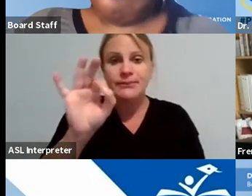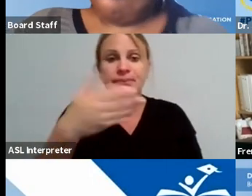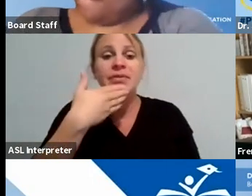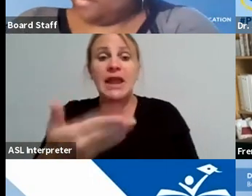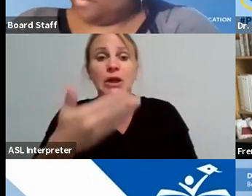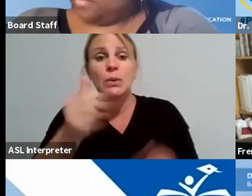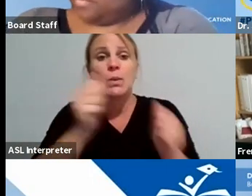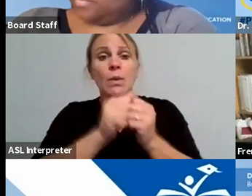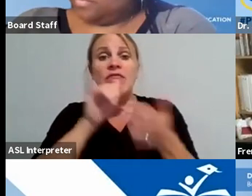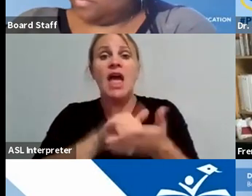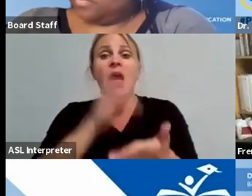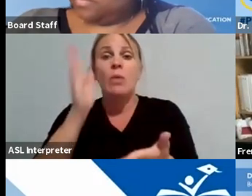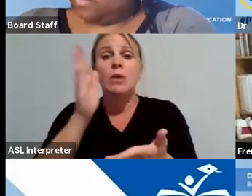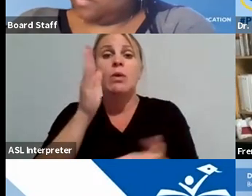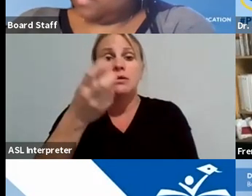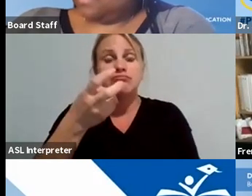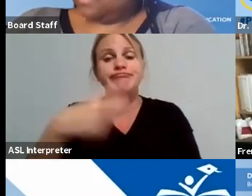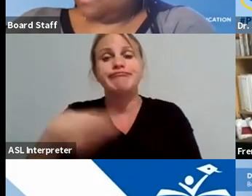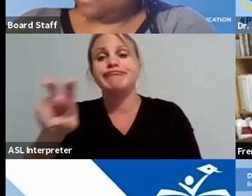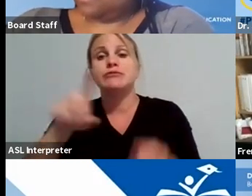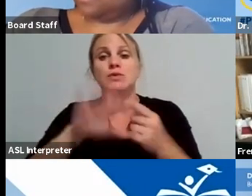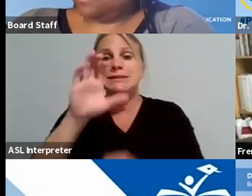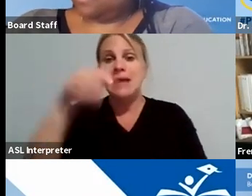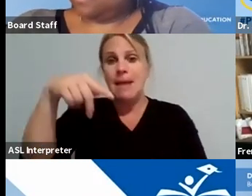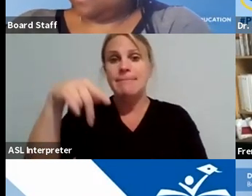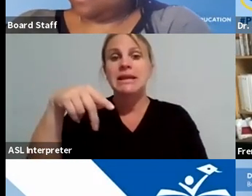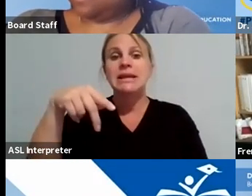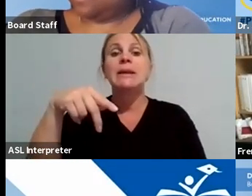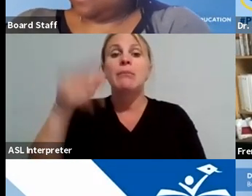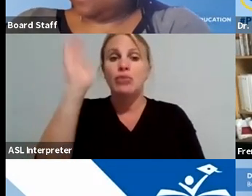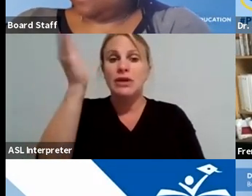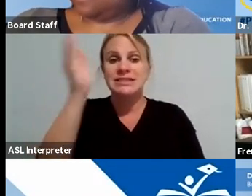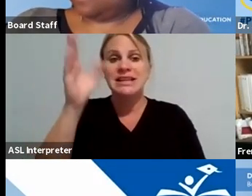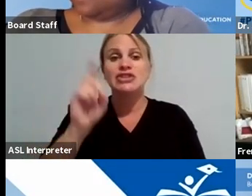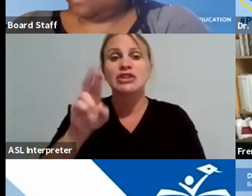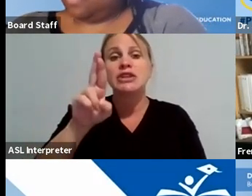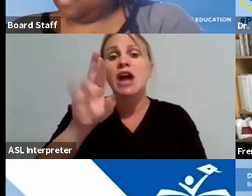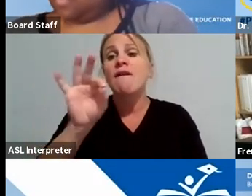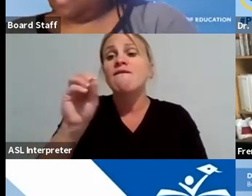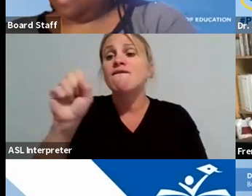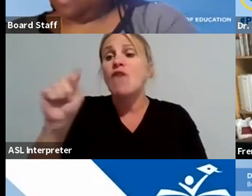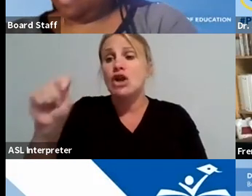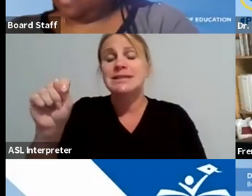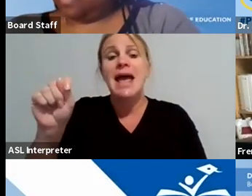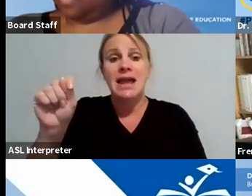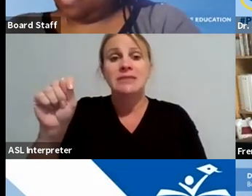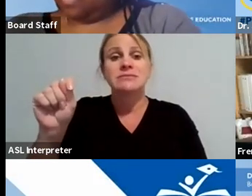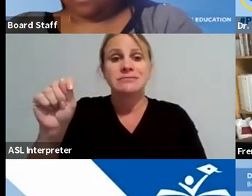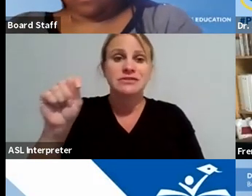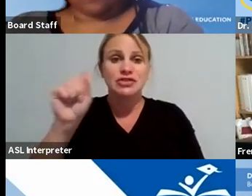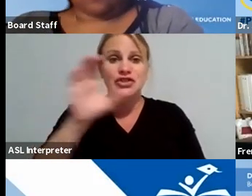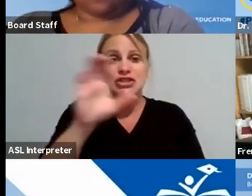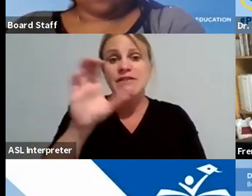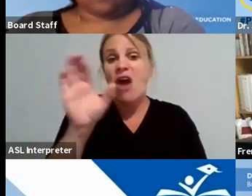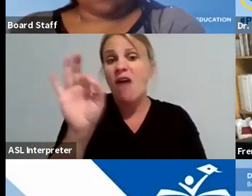With that, we will move into the CIP presentation. Dr. Mark Fawcett, Chief Operating Officer, would you please